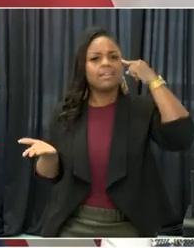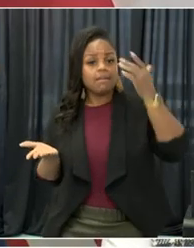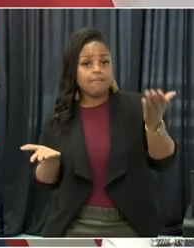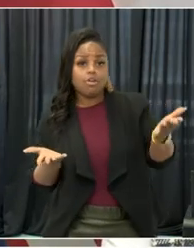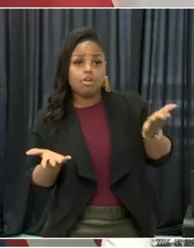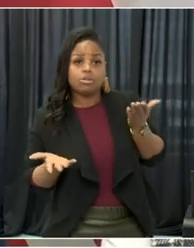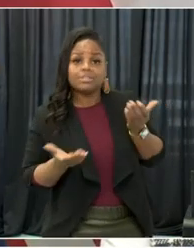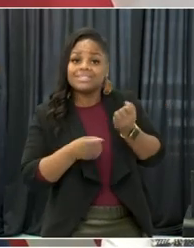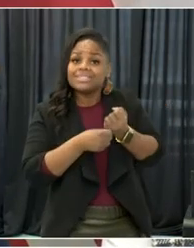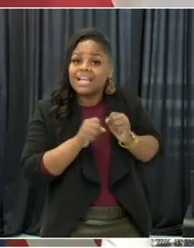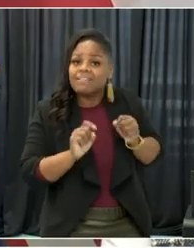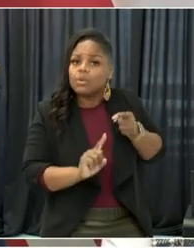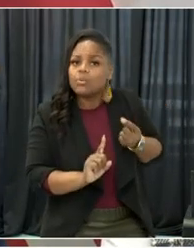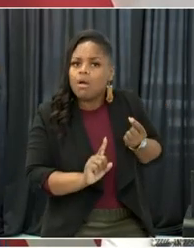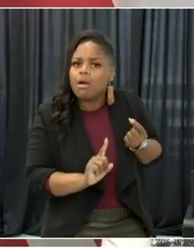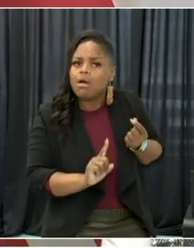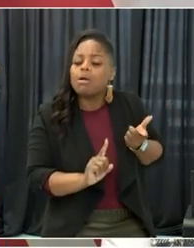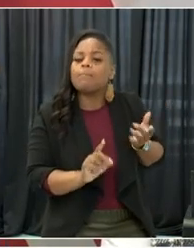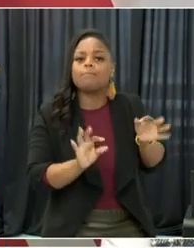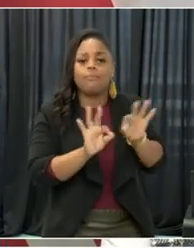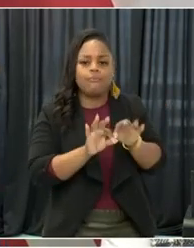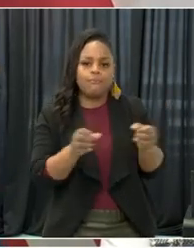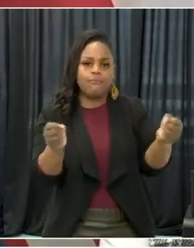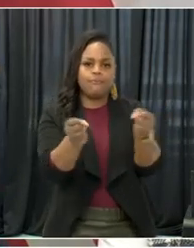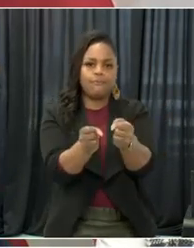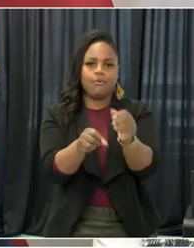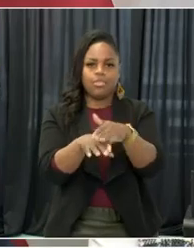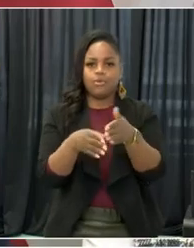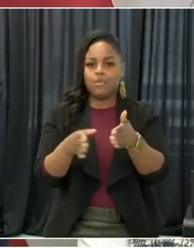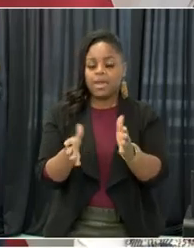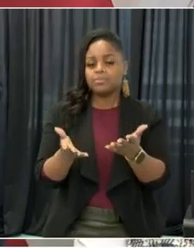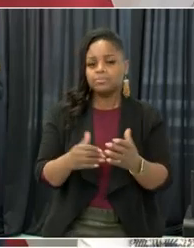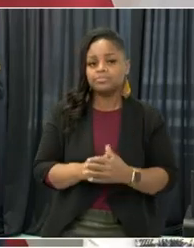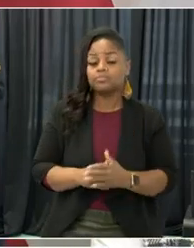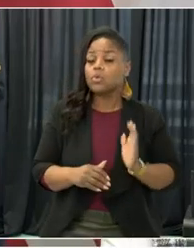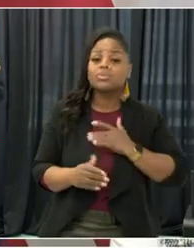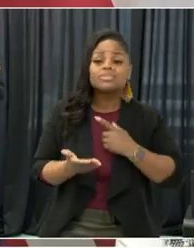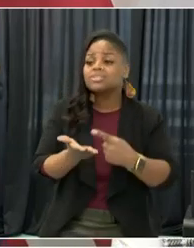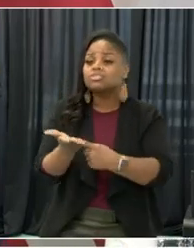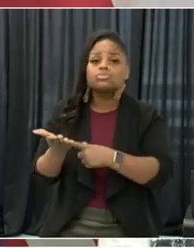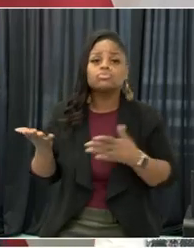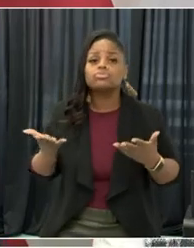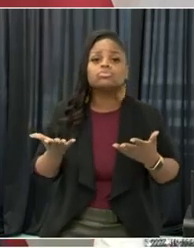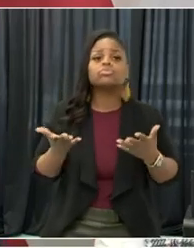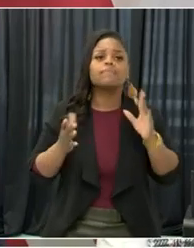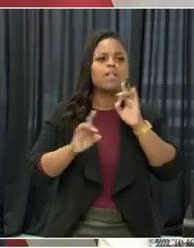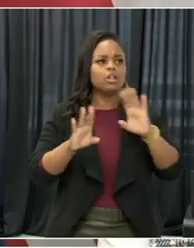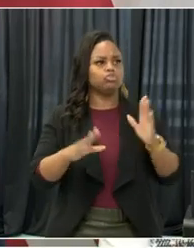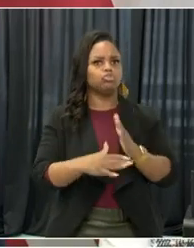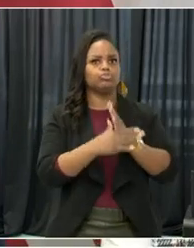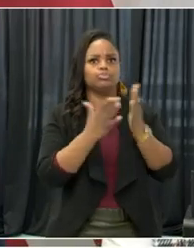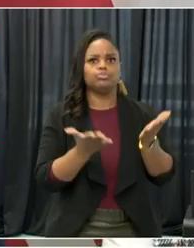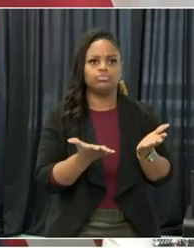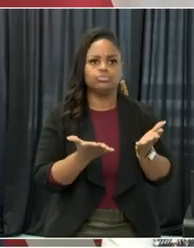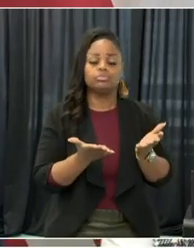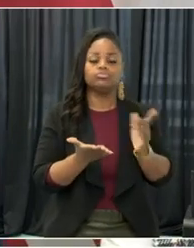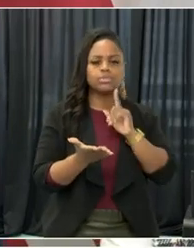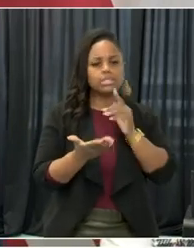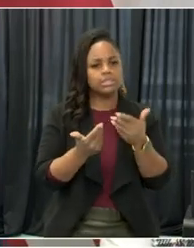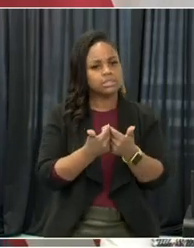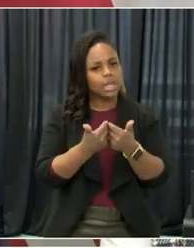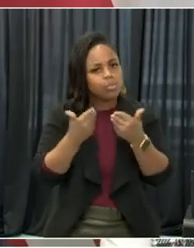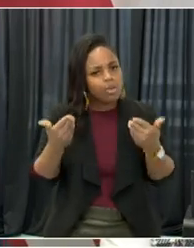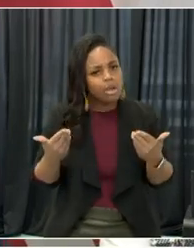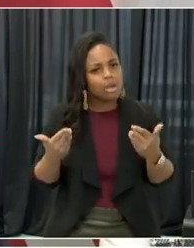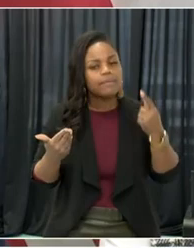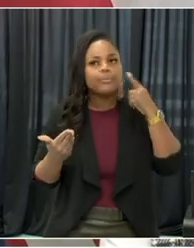and get on the street. Our discussion about violence interruption is a separate one. I think we are very focused